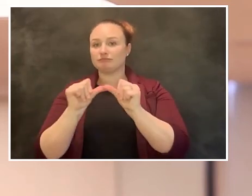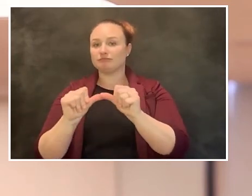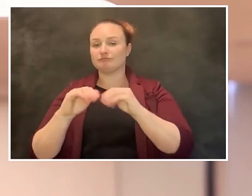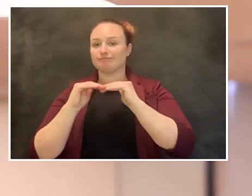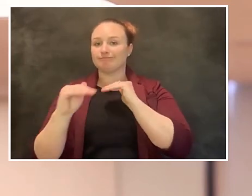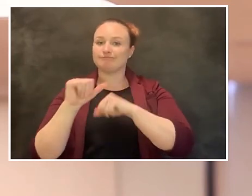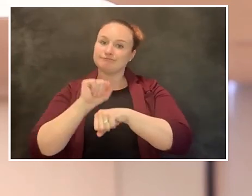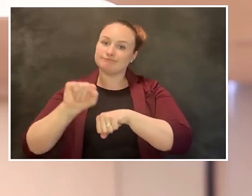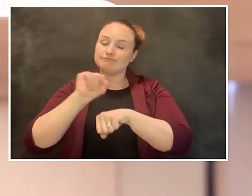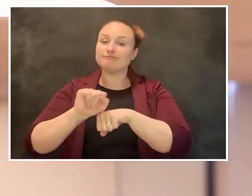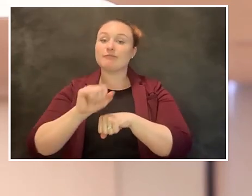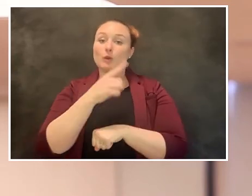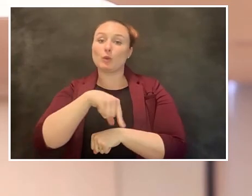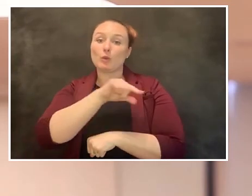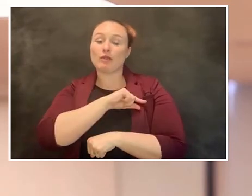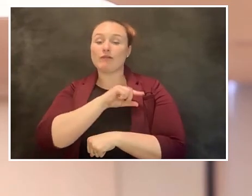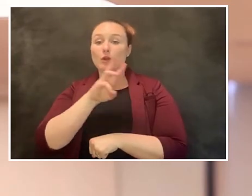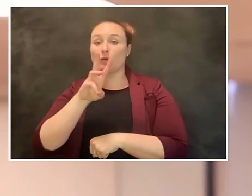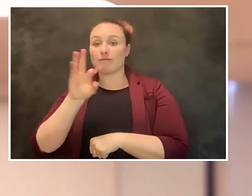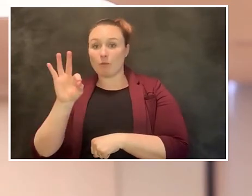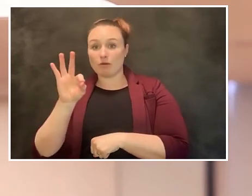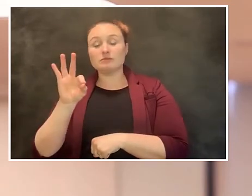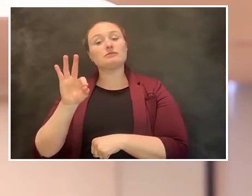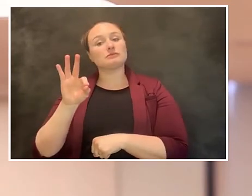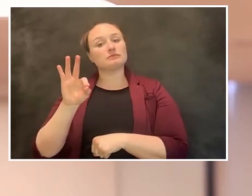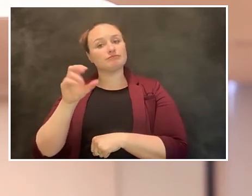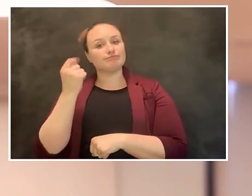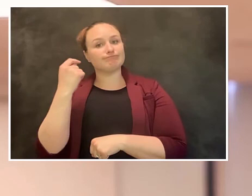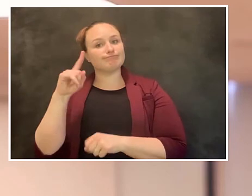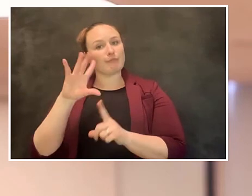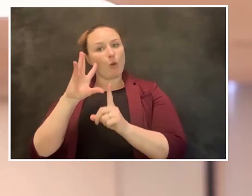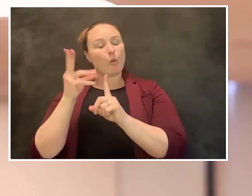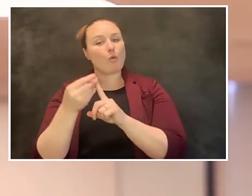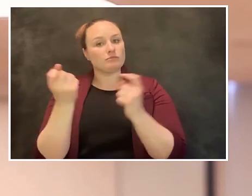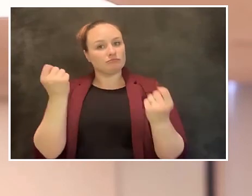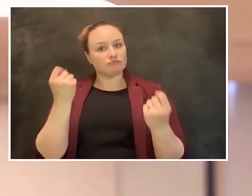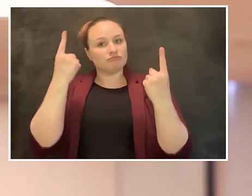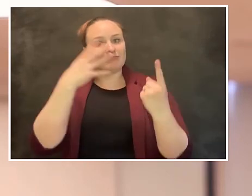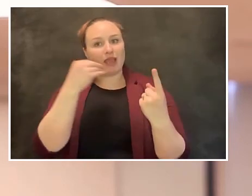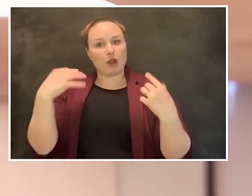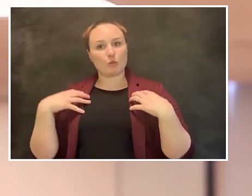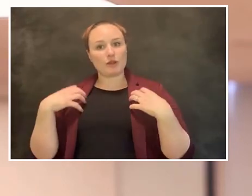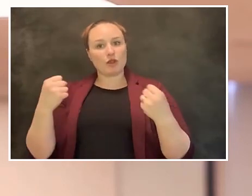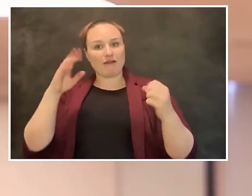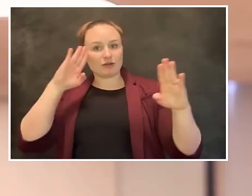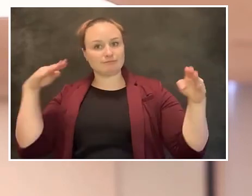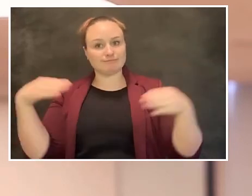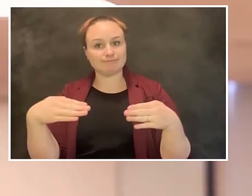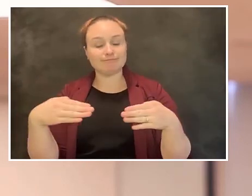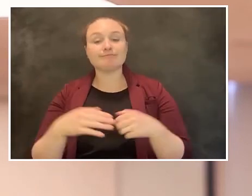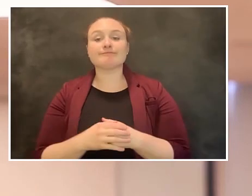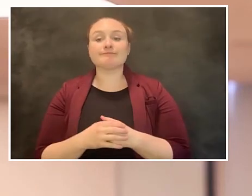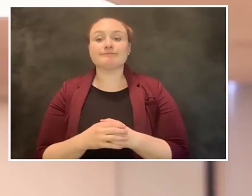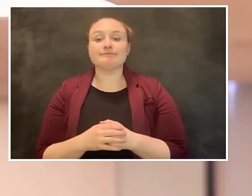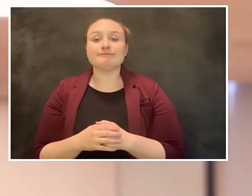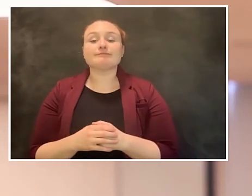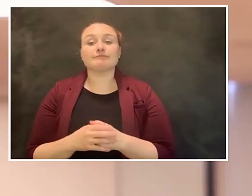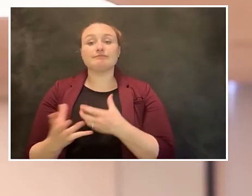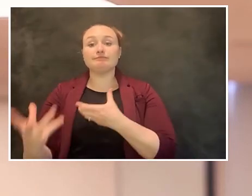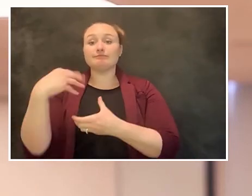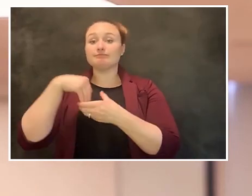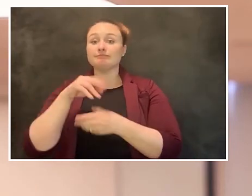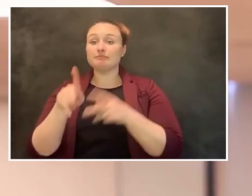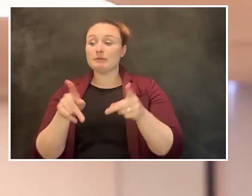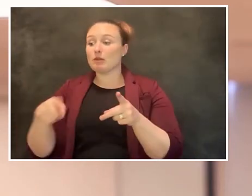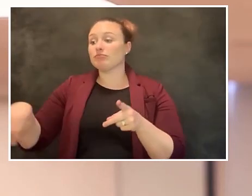a qualified workforce that is culturally competent and recovery-oriented, that incorporates those with lived